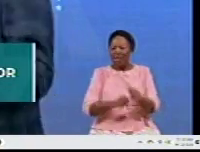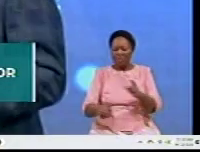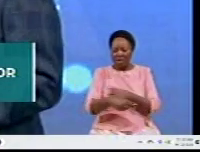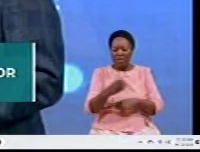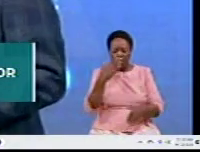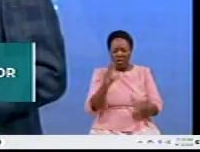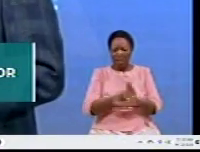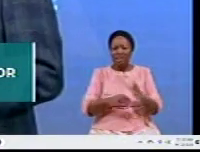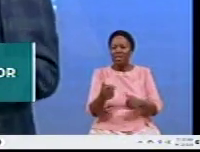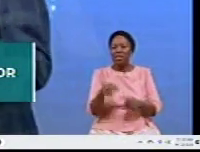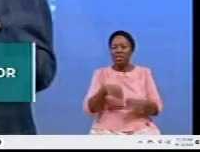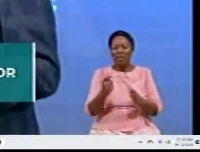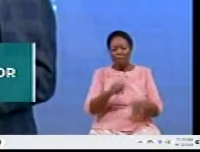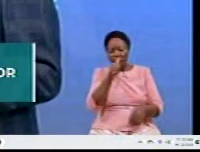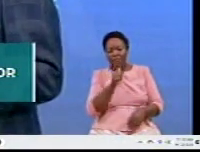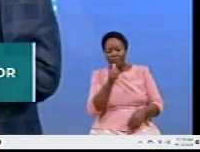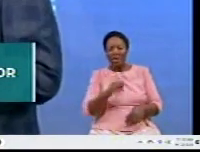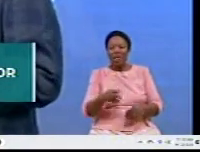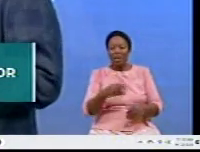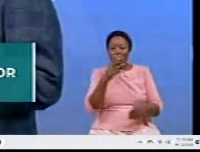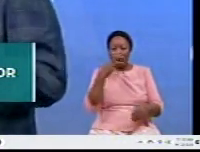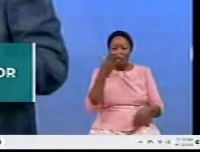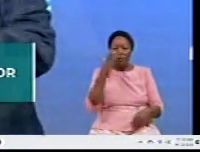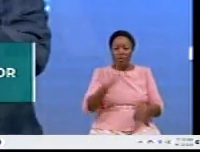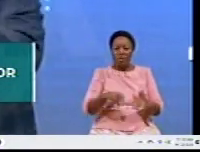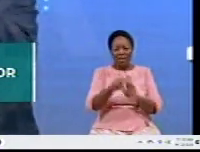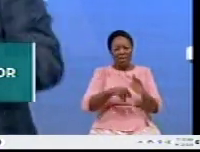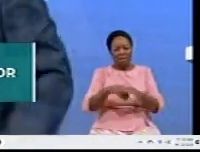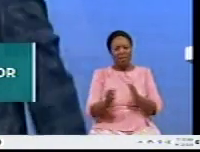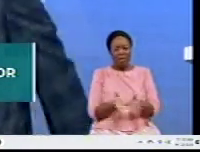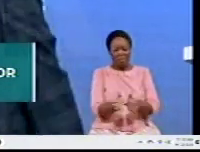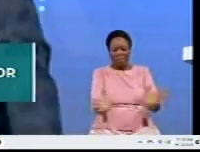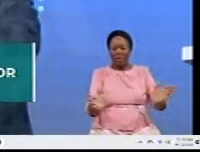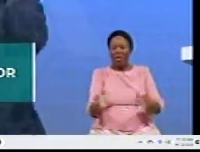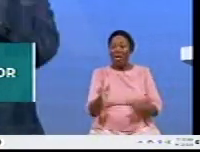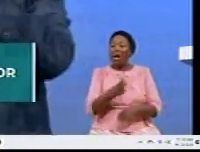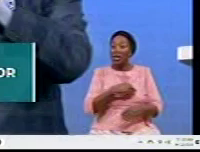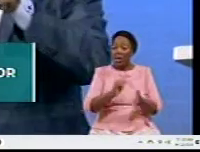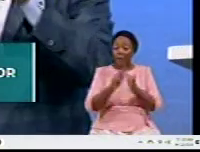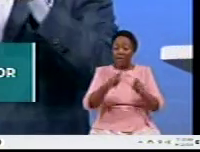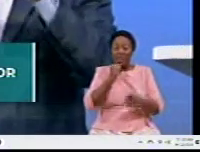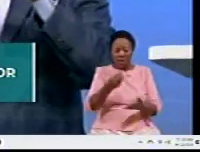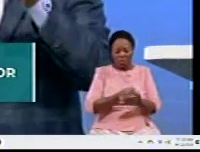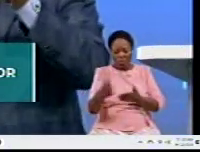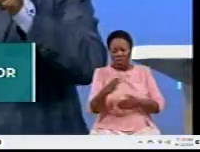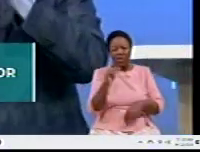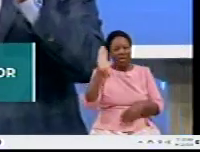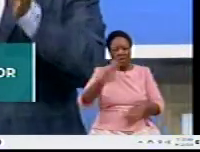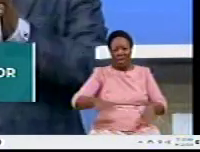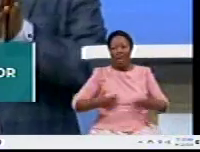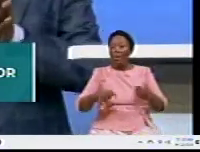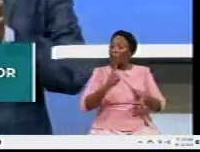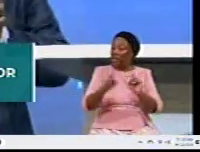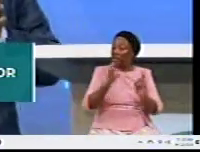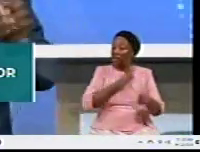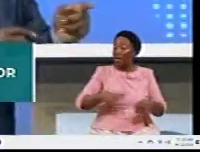in the private, and wickedness in the public is wasting its life. But Christ has come today. He